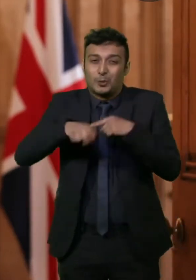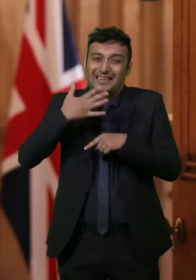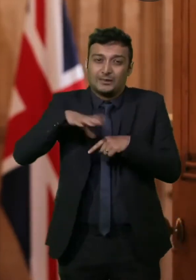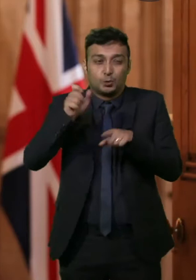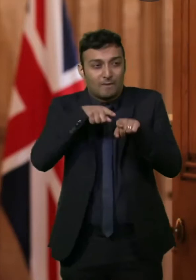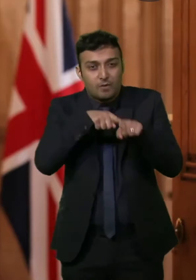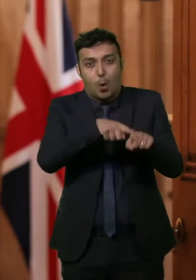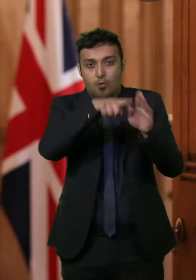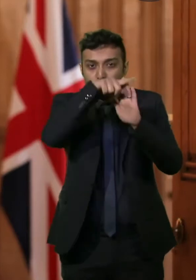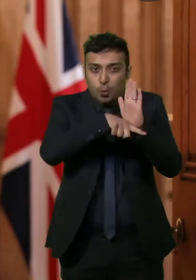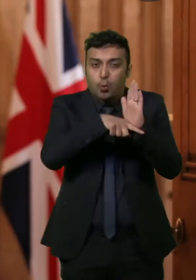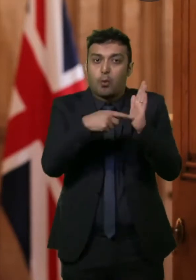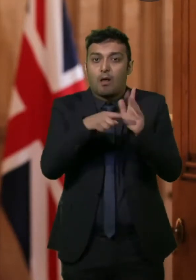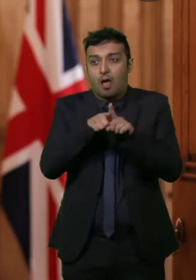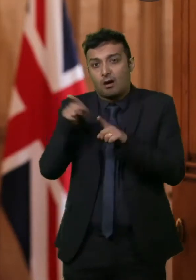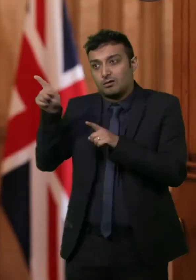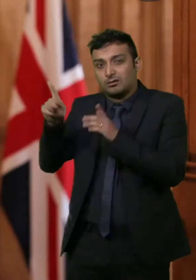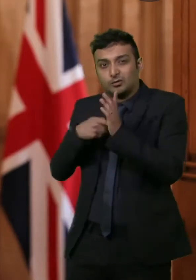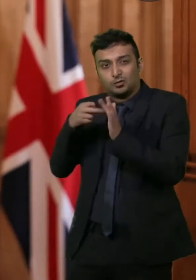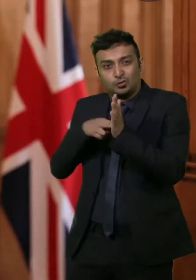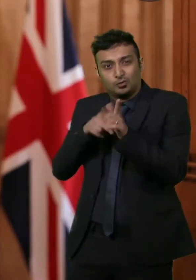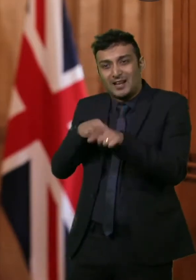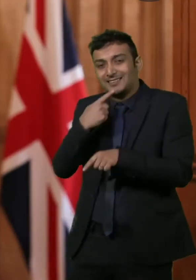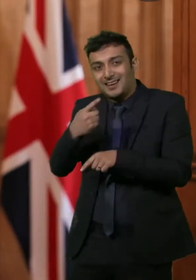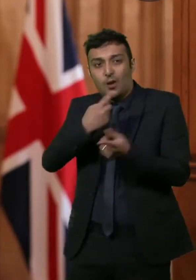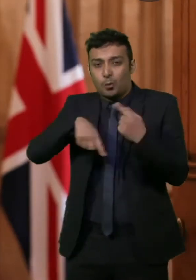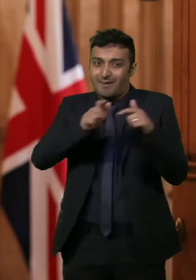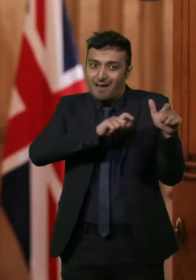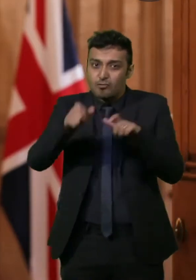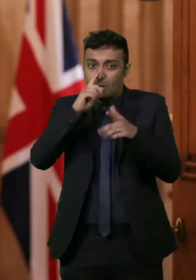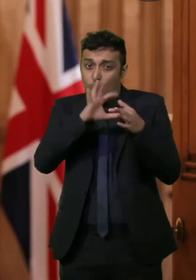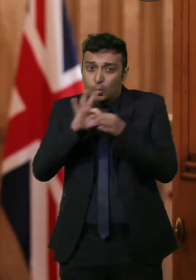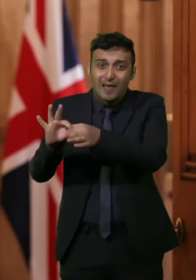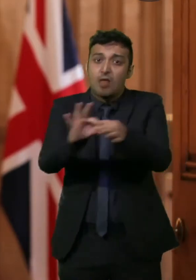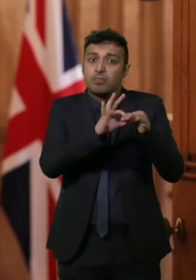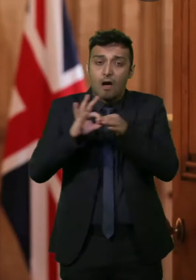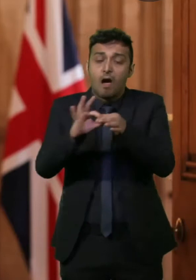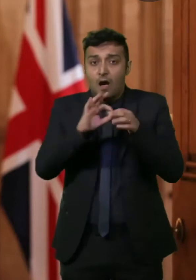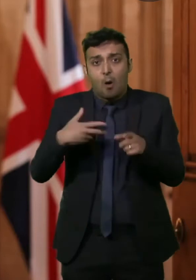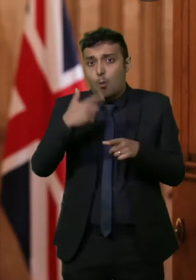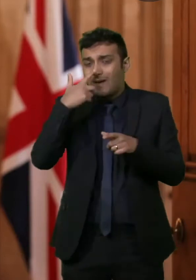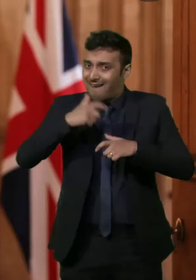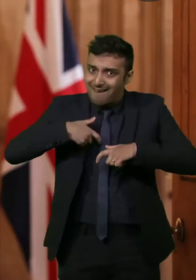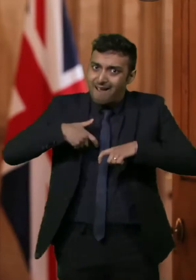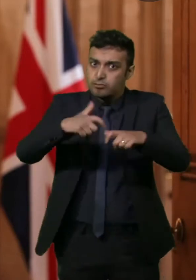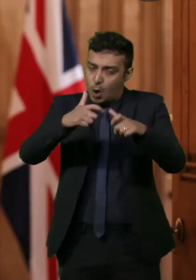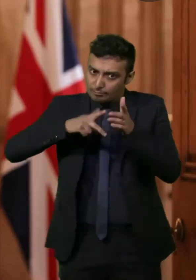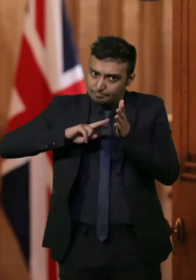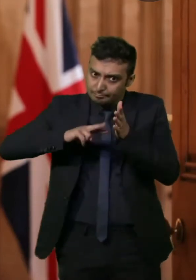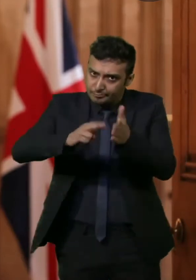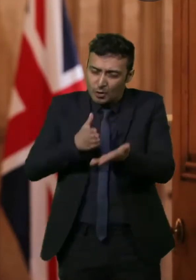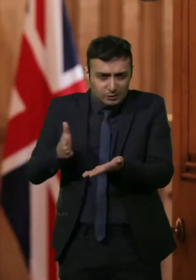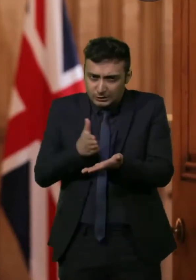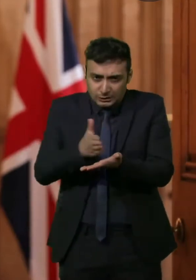working together, we'll be able to continue on the cautious but irreversible roadmap and give young people